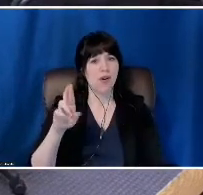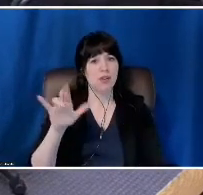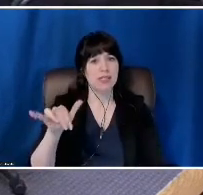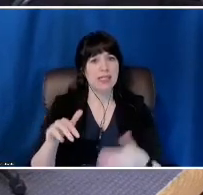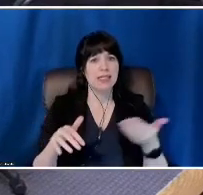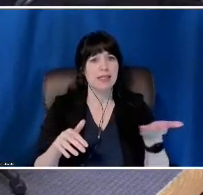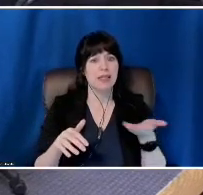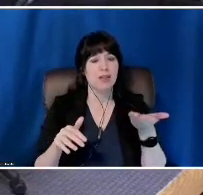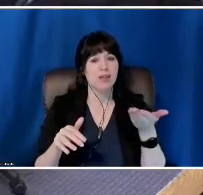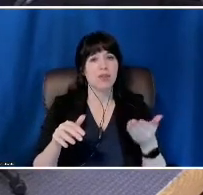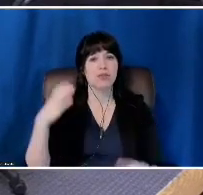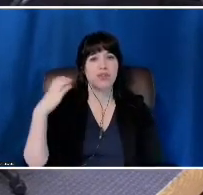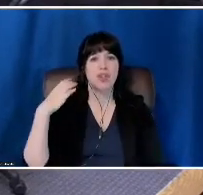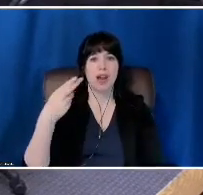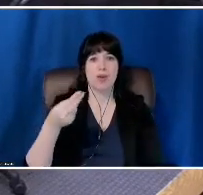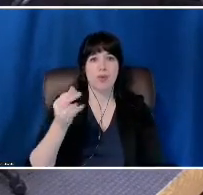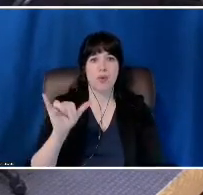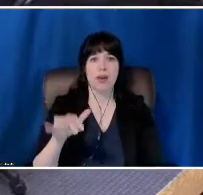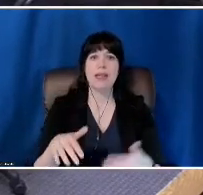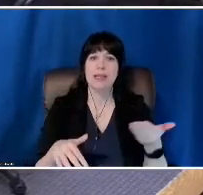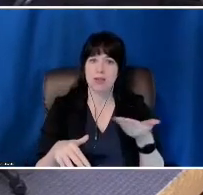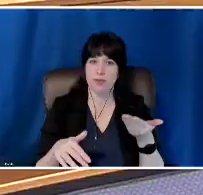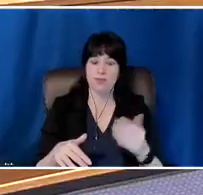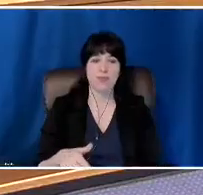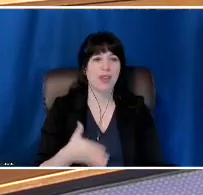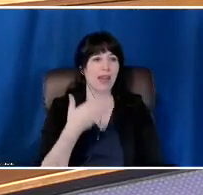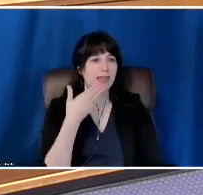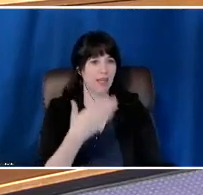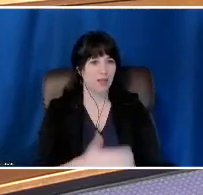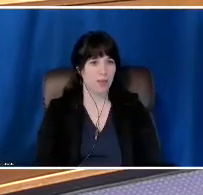Here. Chair Hoy. Here. Thank you.